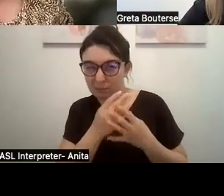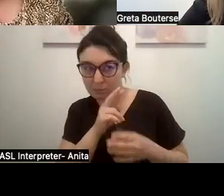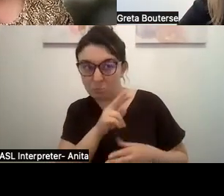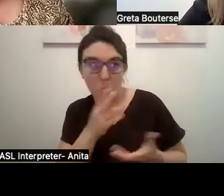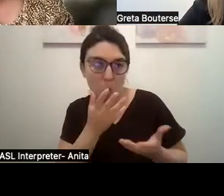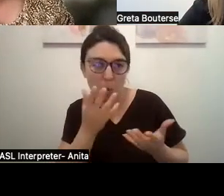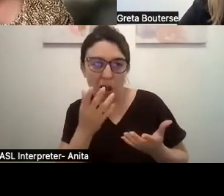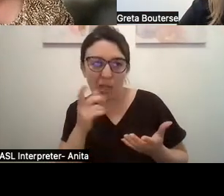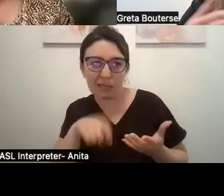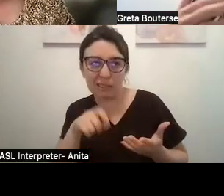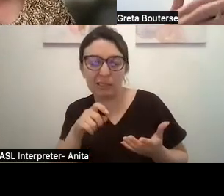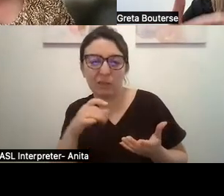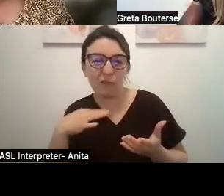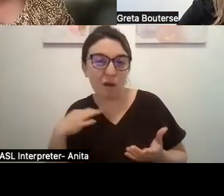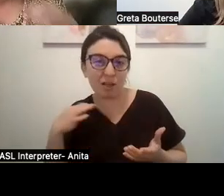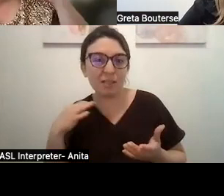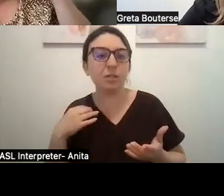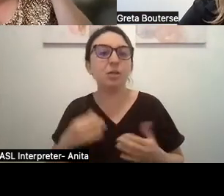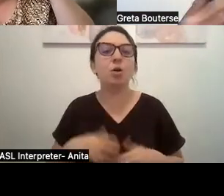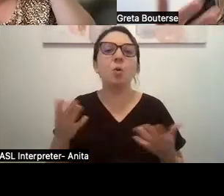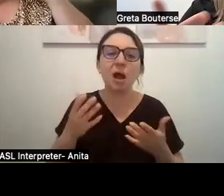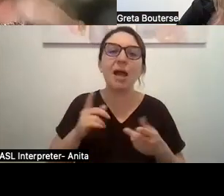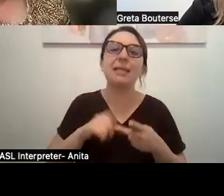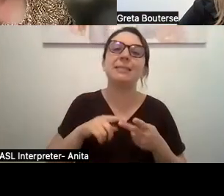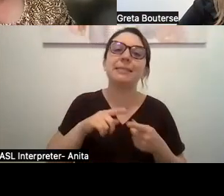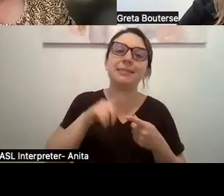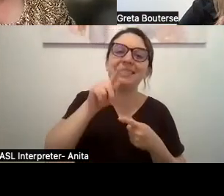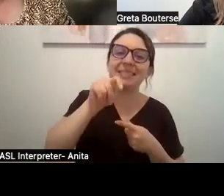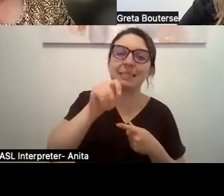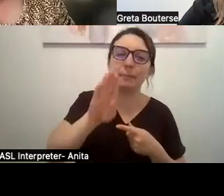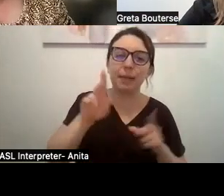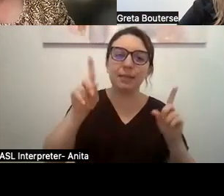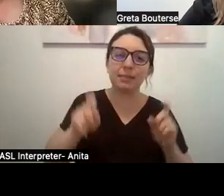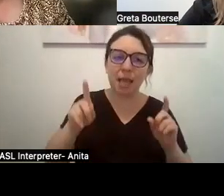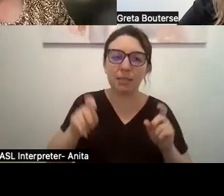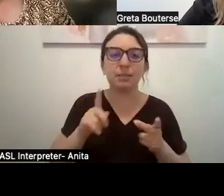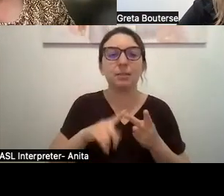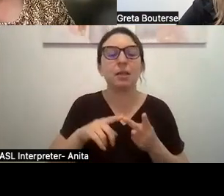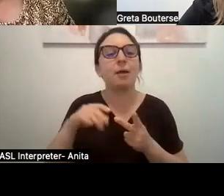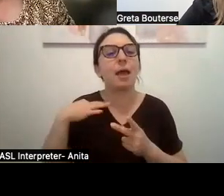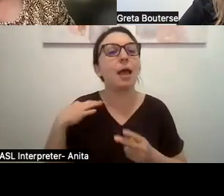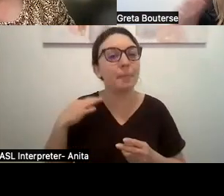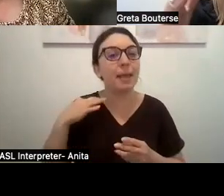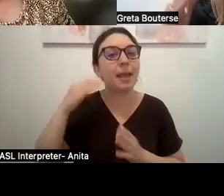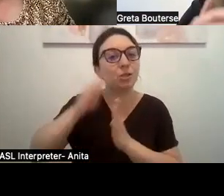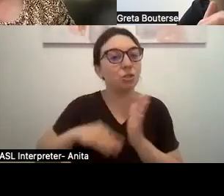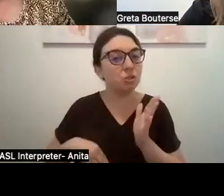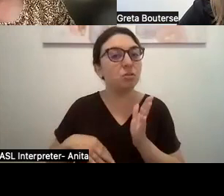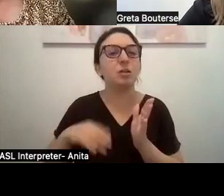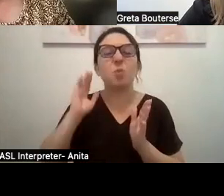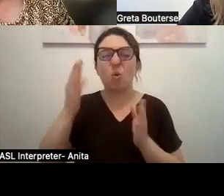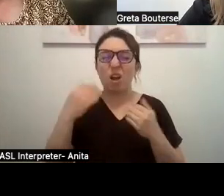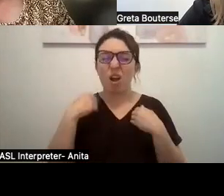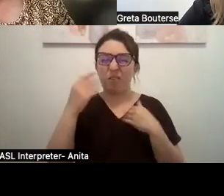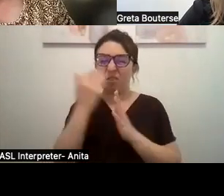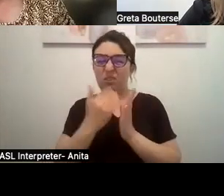do, a typical TB test and an application to the volunteer process. But it's all listed